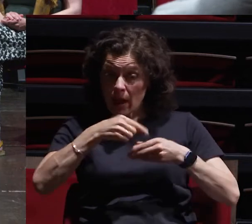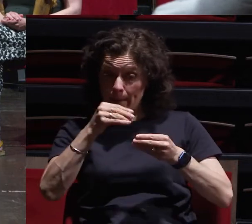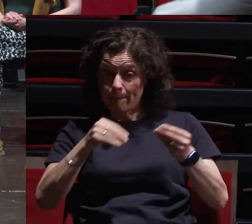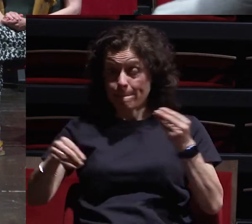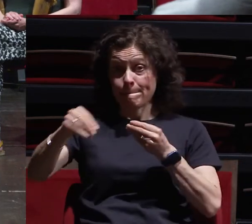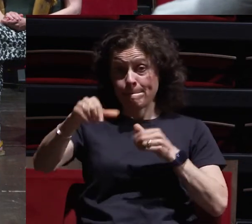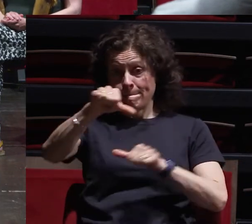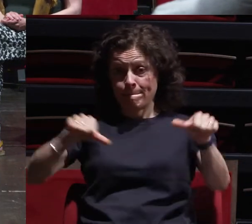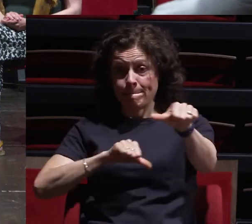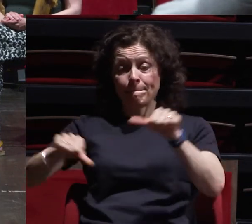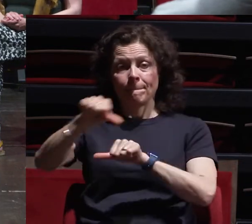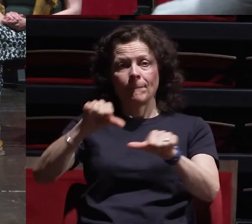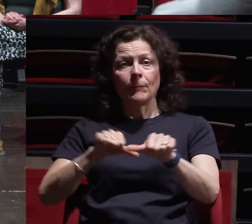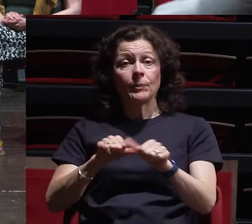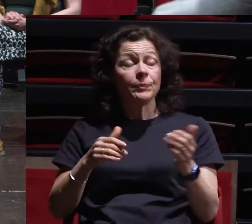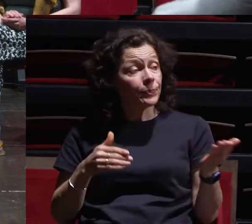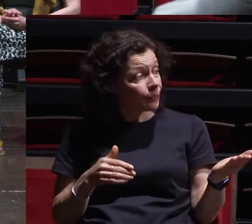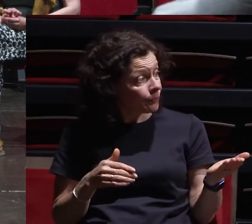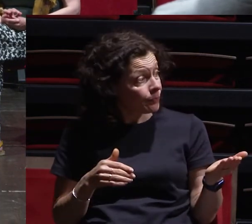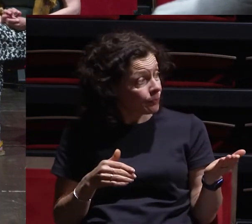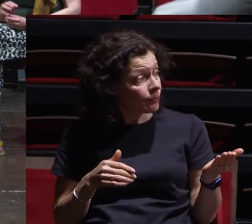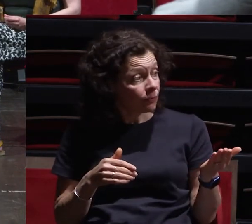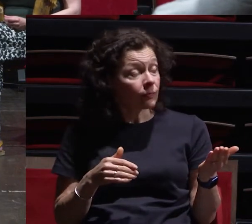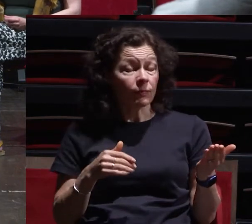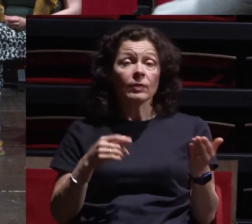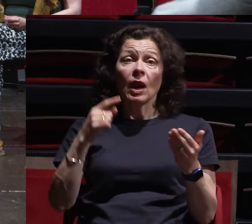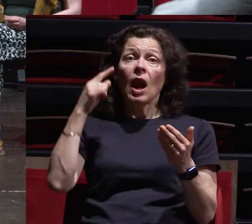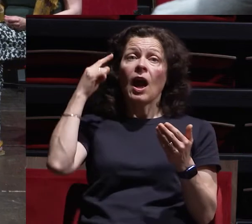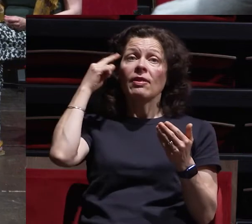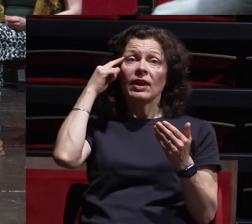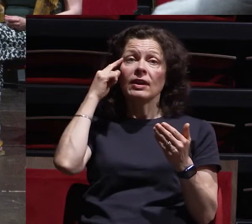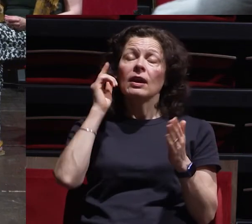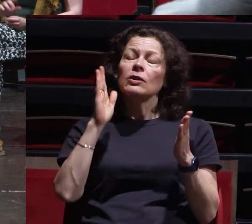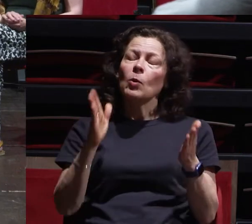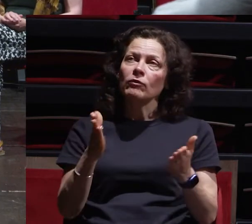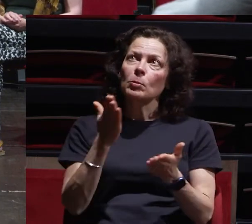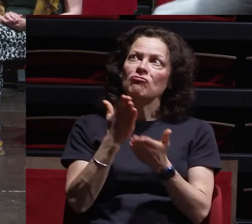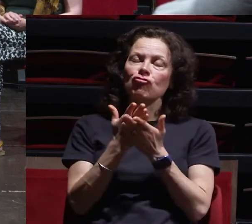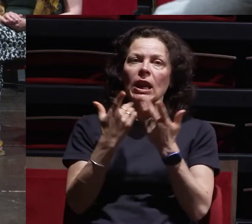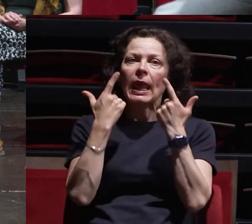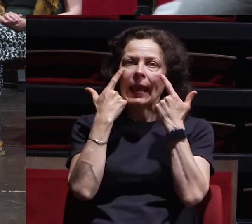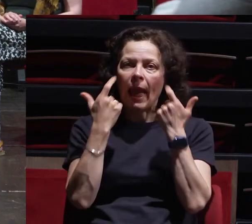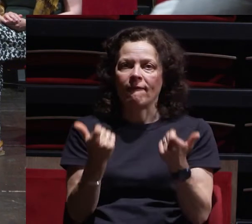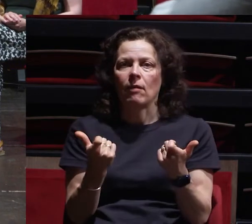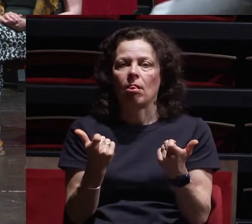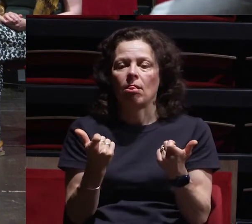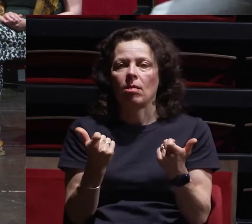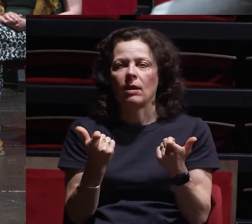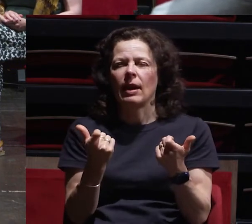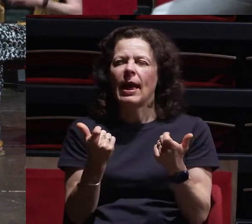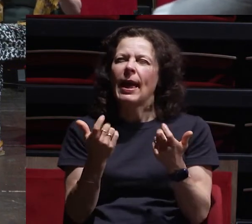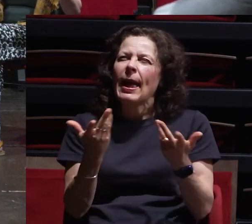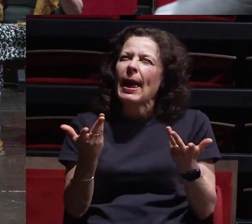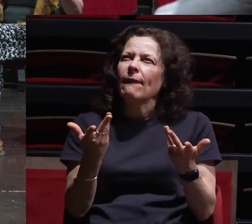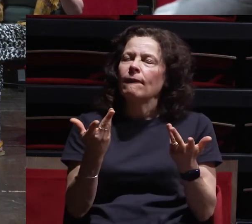about that? I think you have to just be really careful about if you're going to